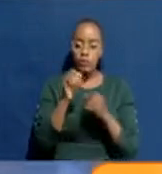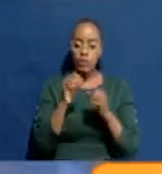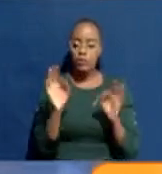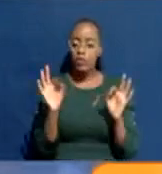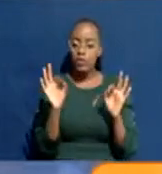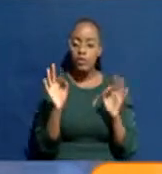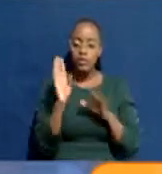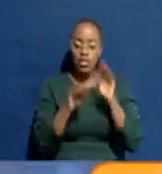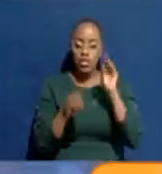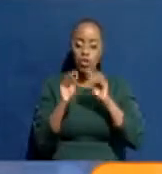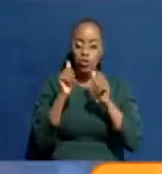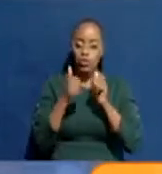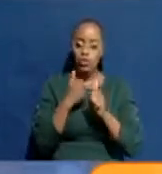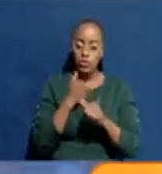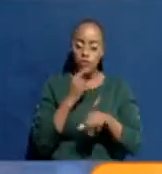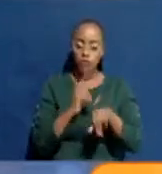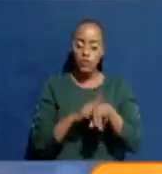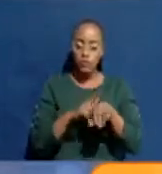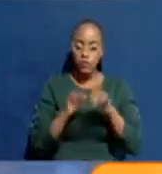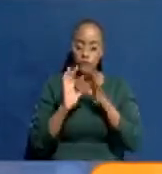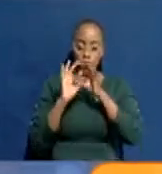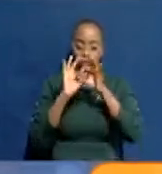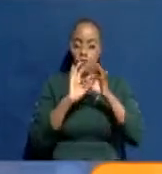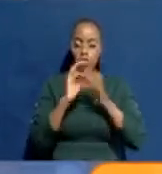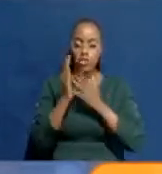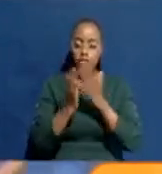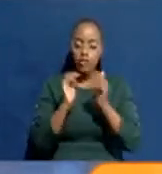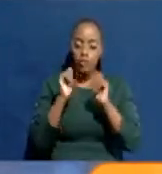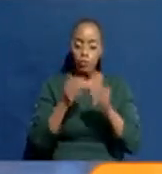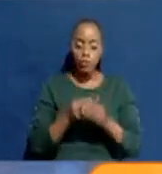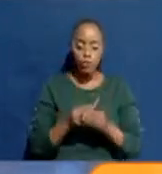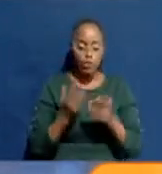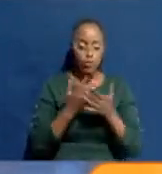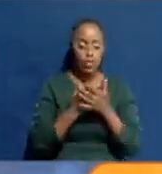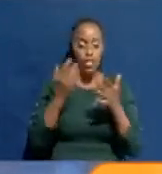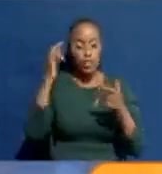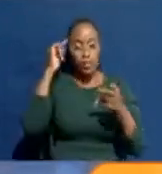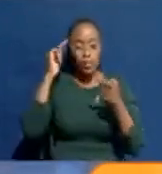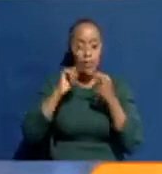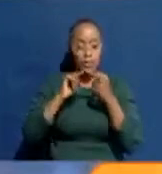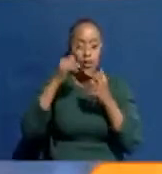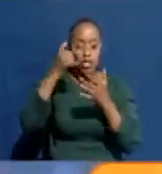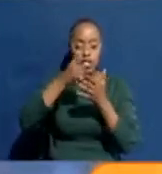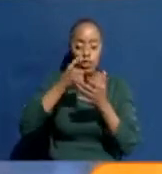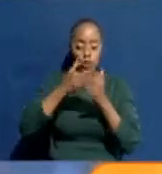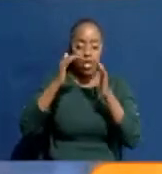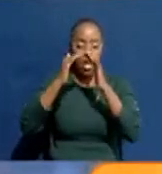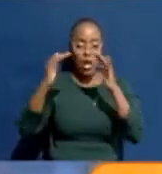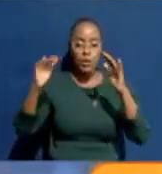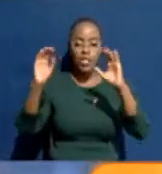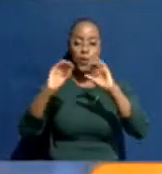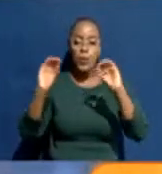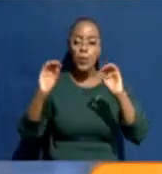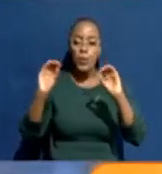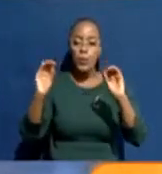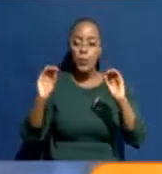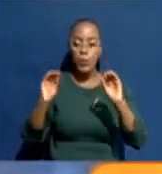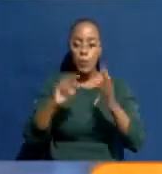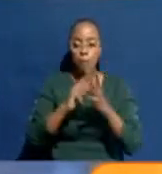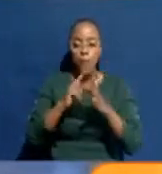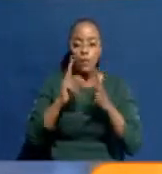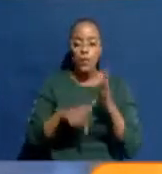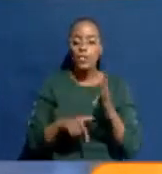it's a contribution I've put, and once it's put in the consolidated service, it can be redistributed for any other purpose, including not housing. Mm.